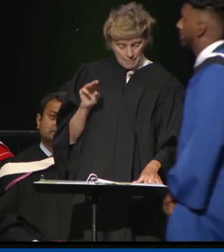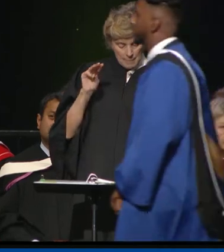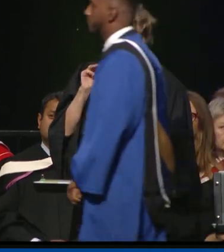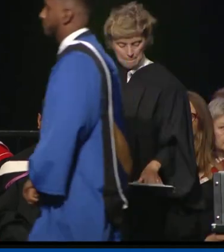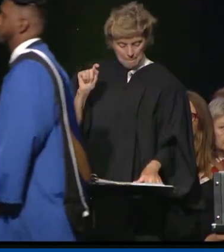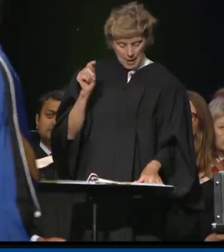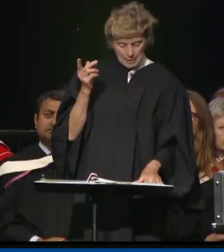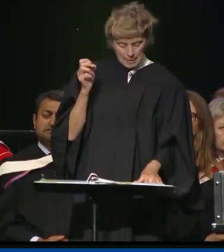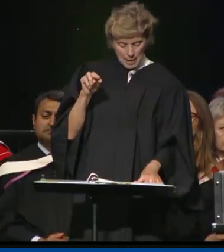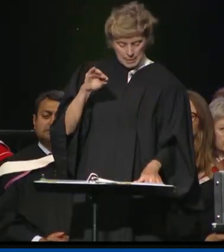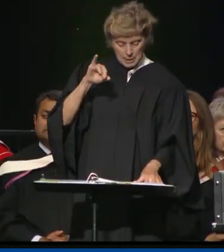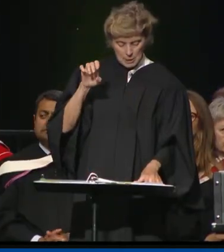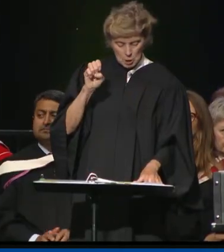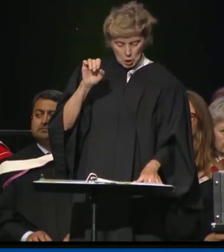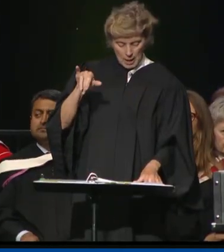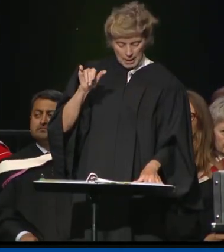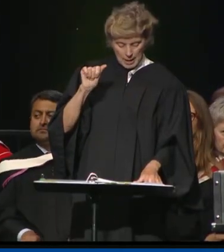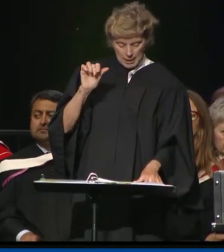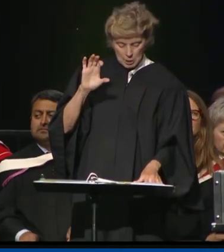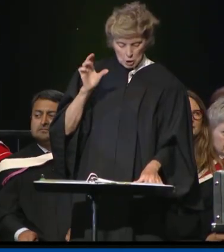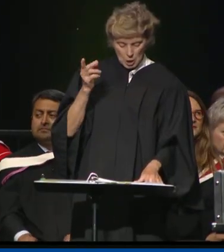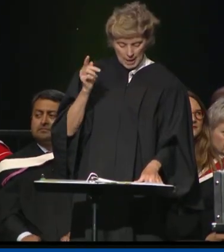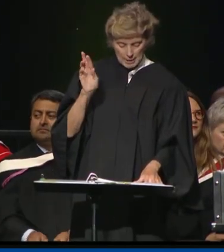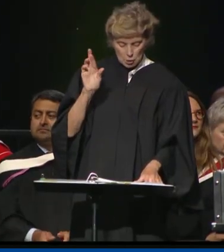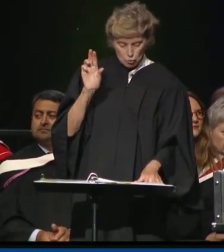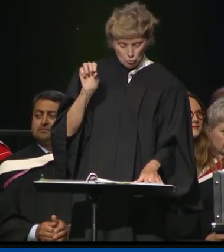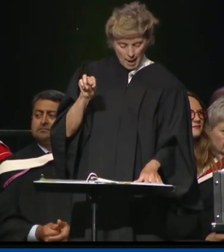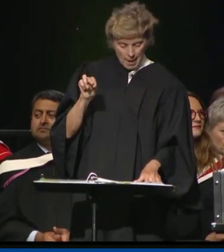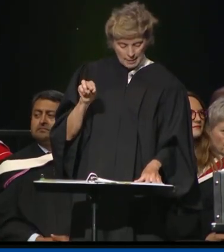Methan Jayachandran.